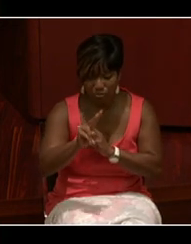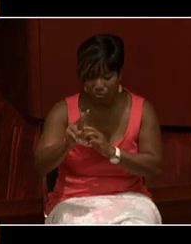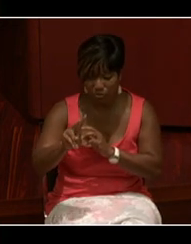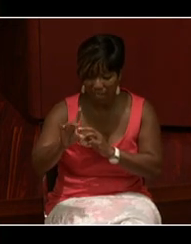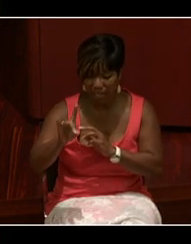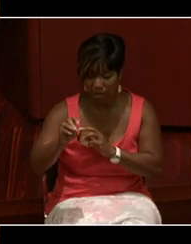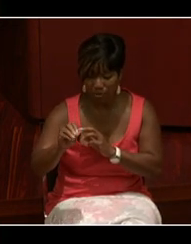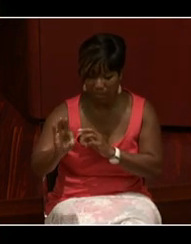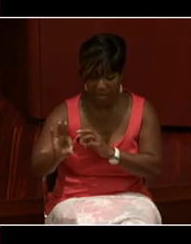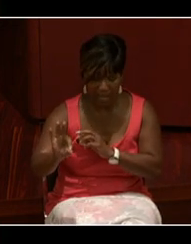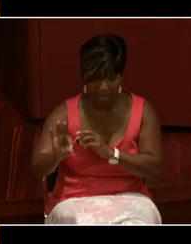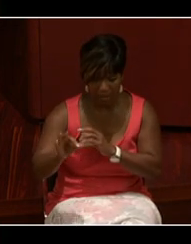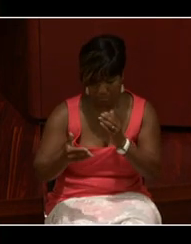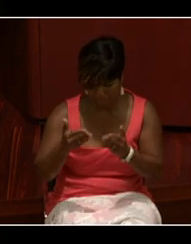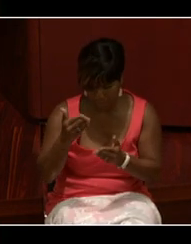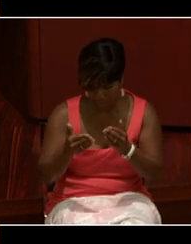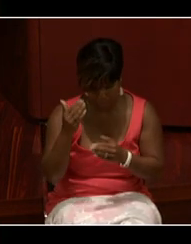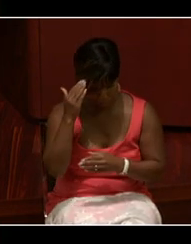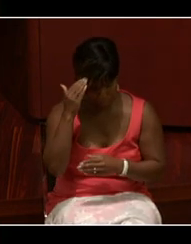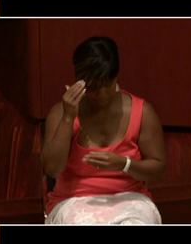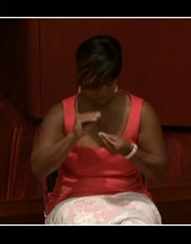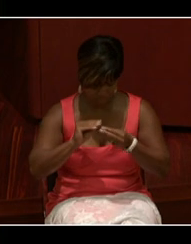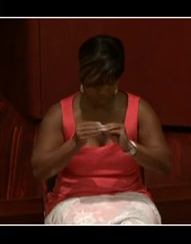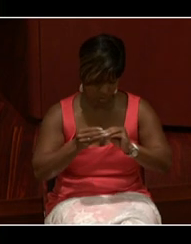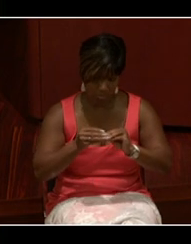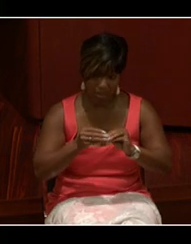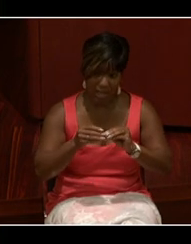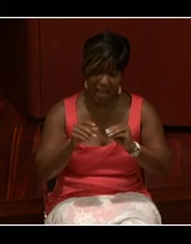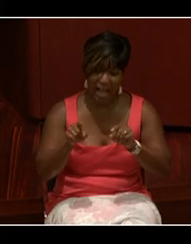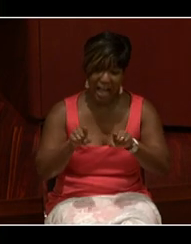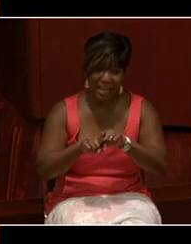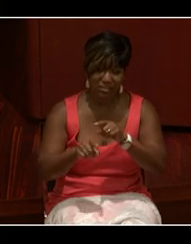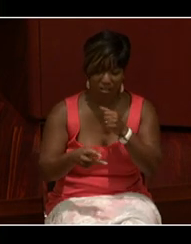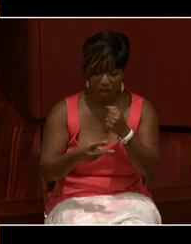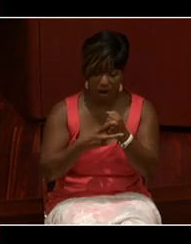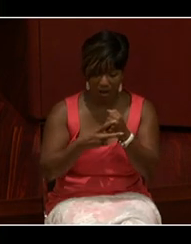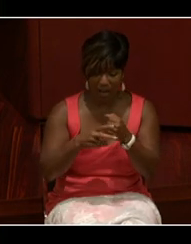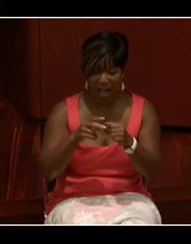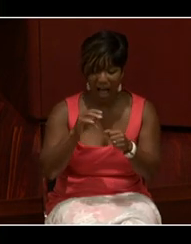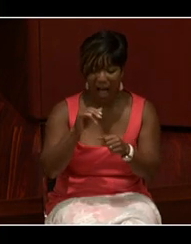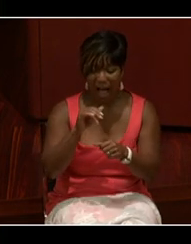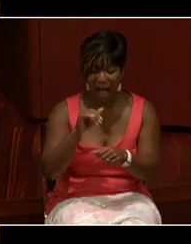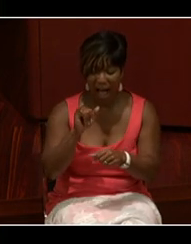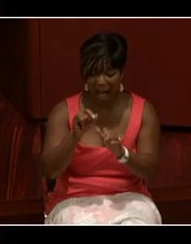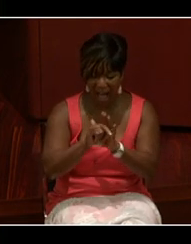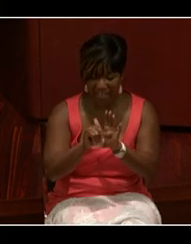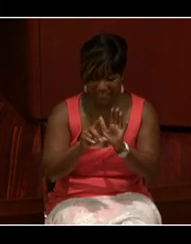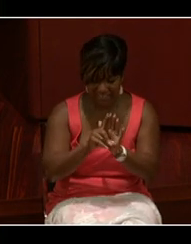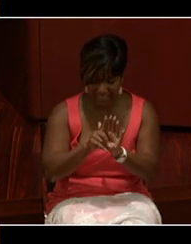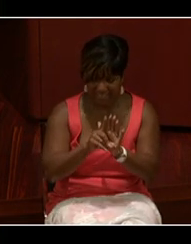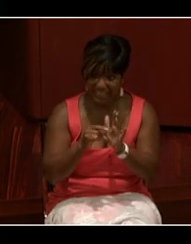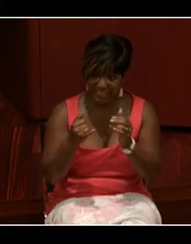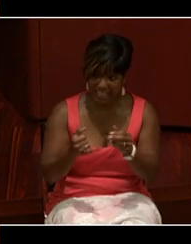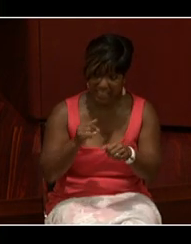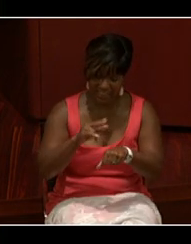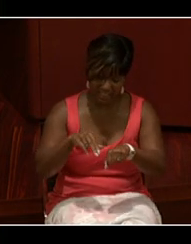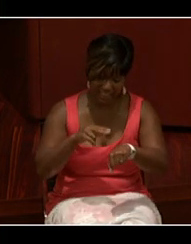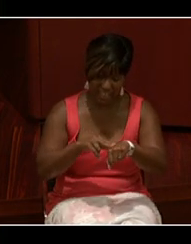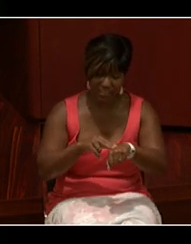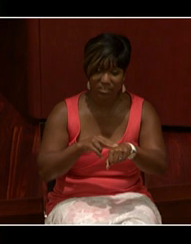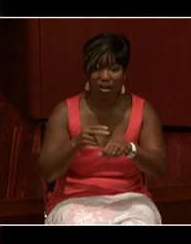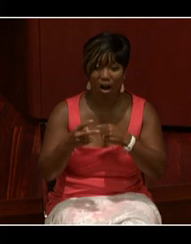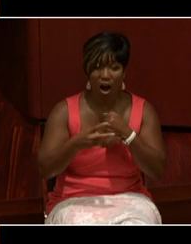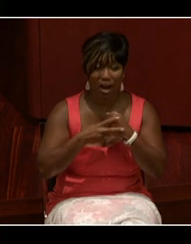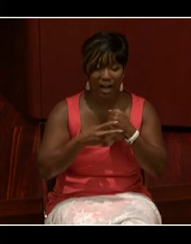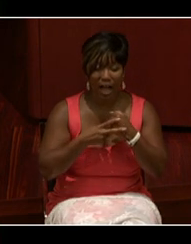622809. You may be familiar with this number as an ARC ID. Now it is referred to as a National Archives identifier. And